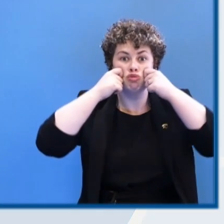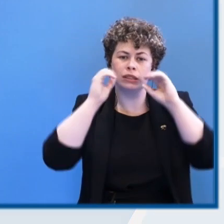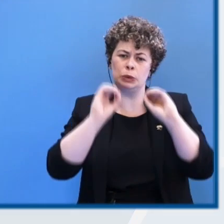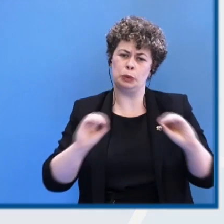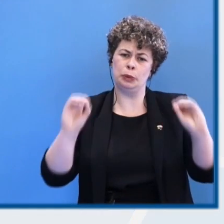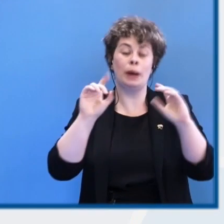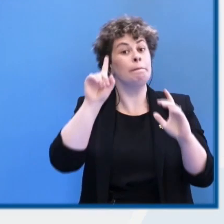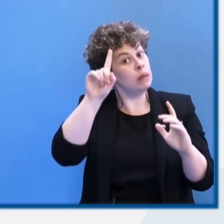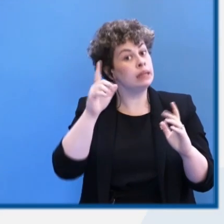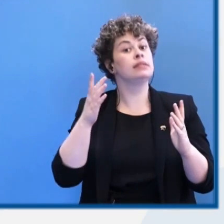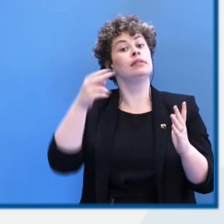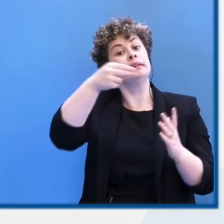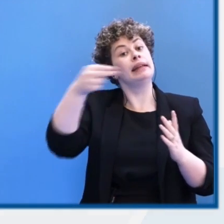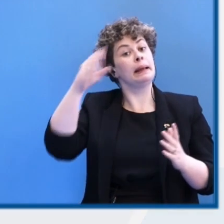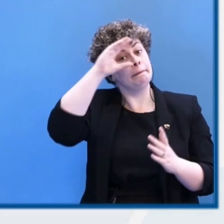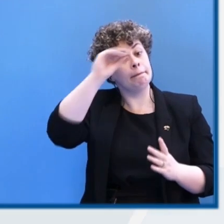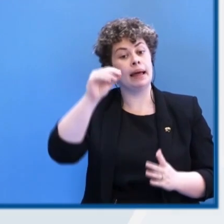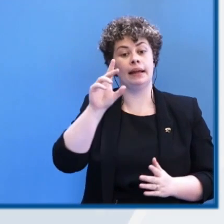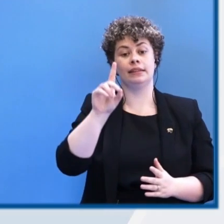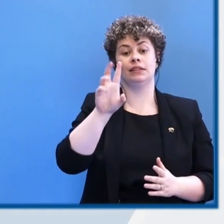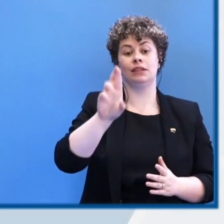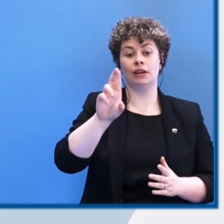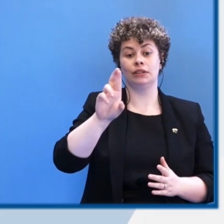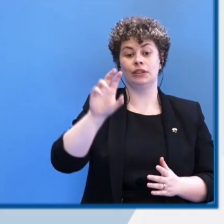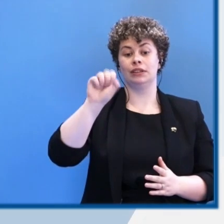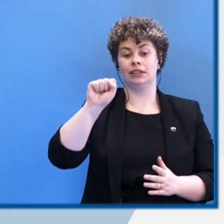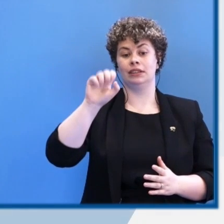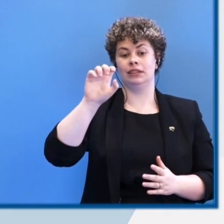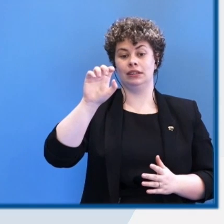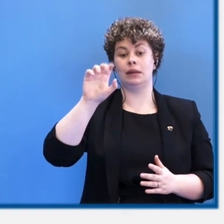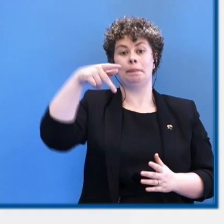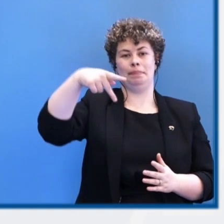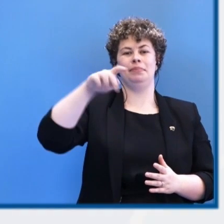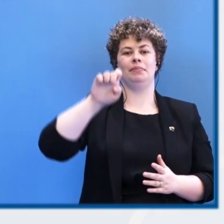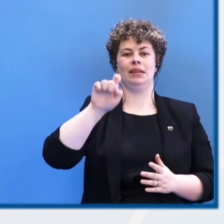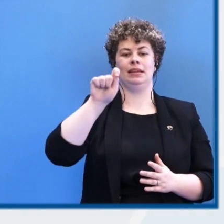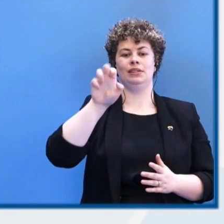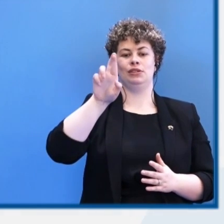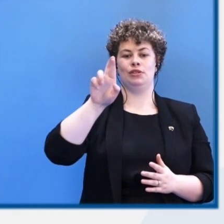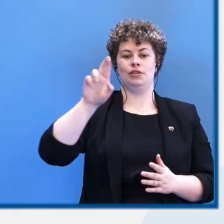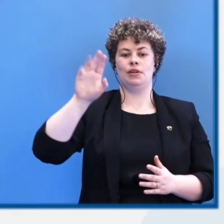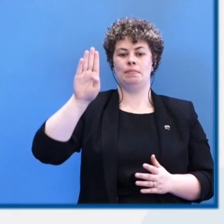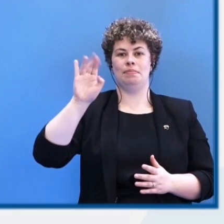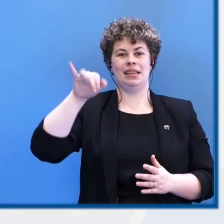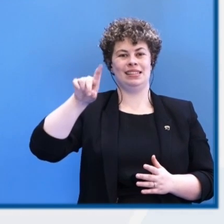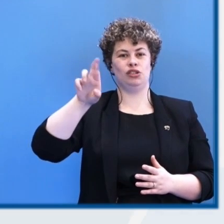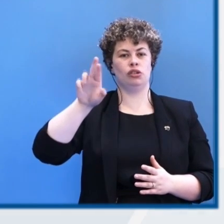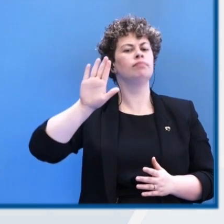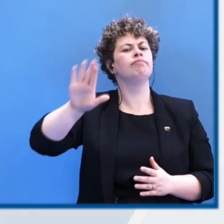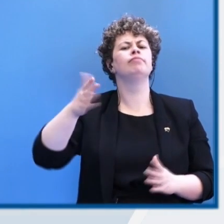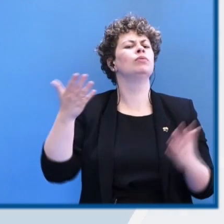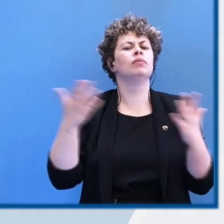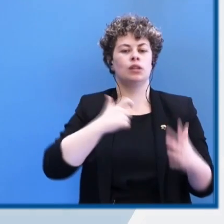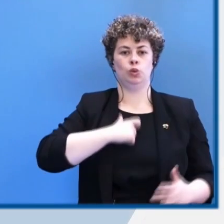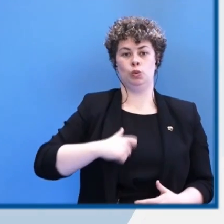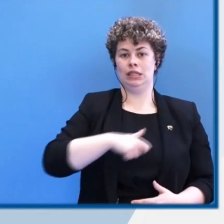Dr. Peter Binder. He joins us remotely. He is the Director General of Meteo Suisse and the permanent representative